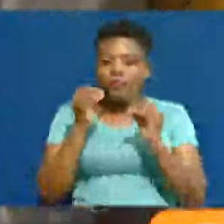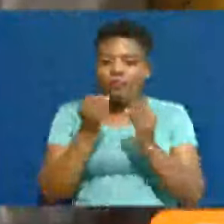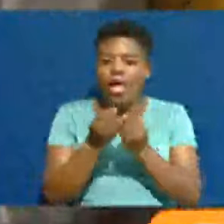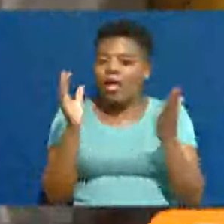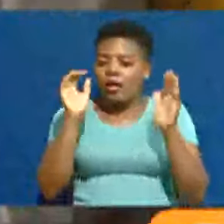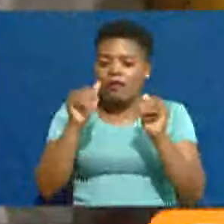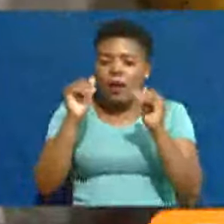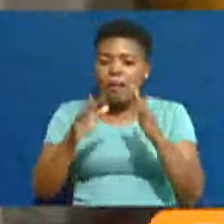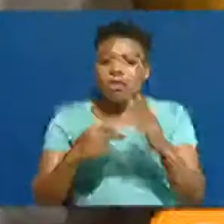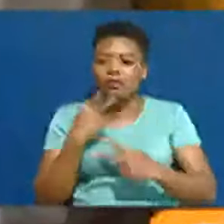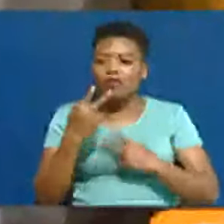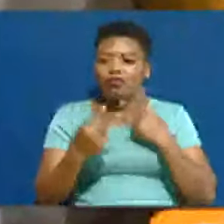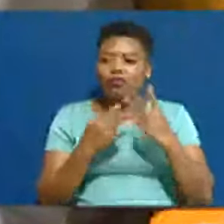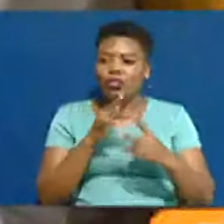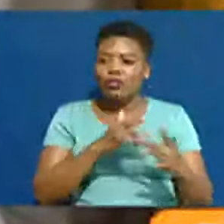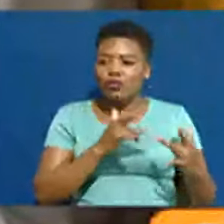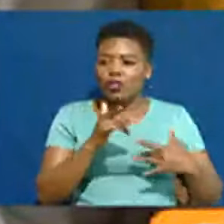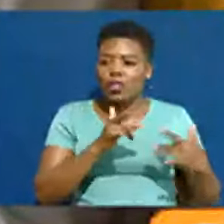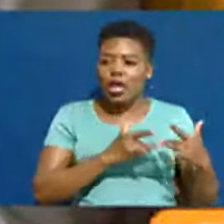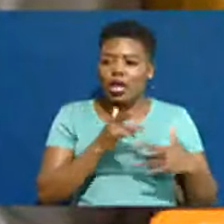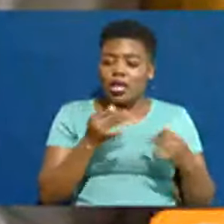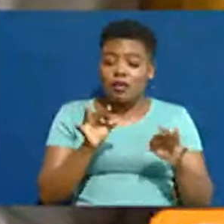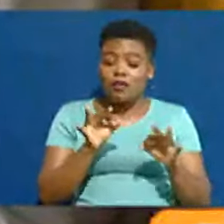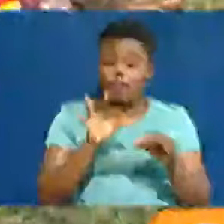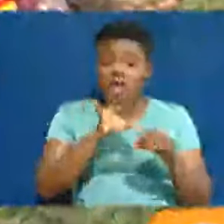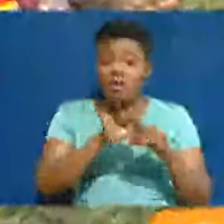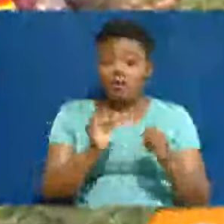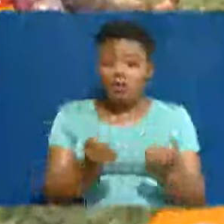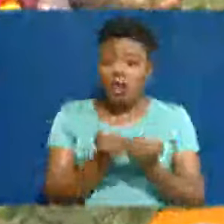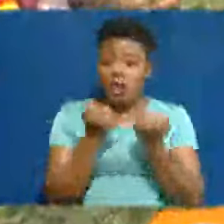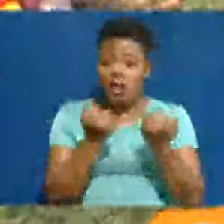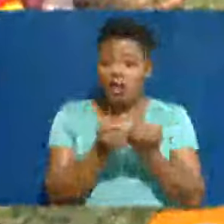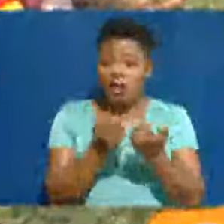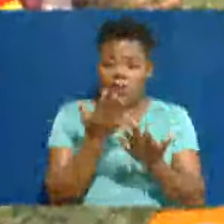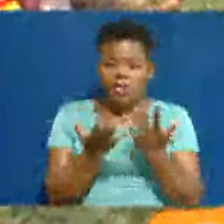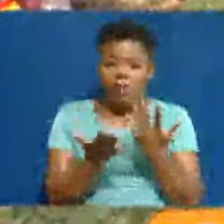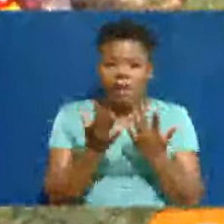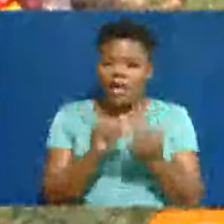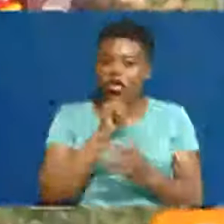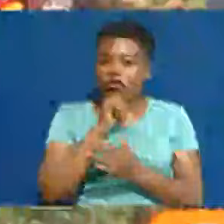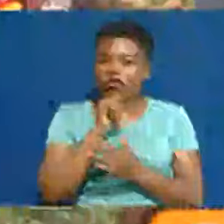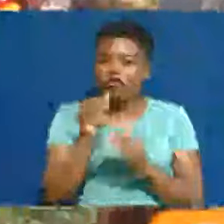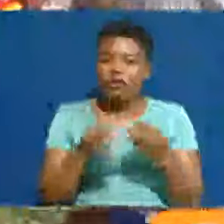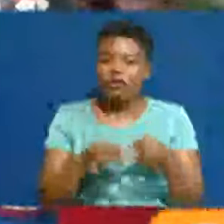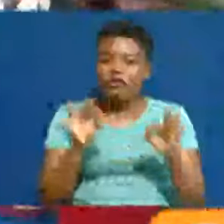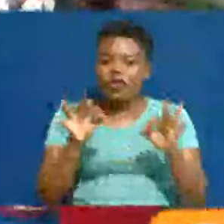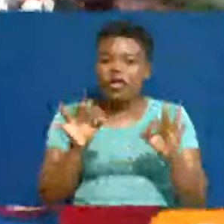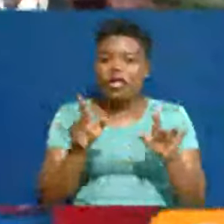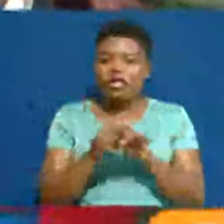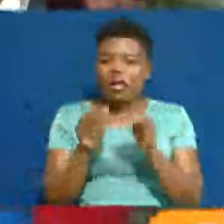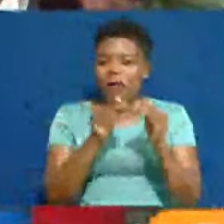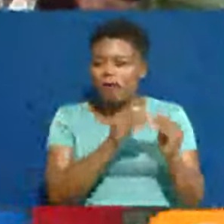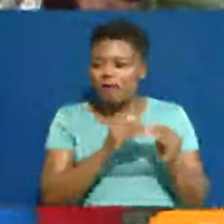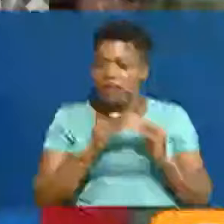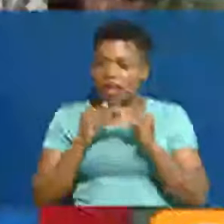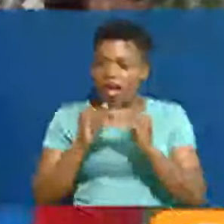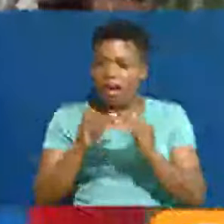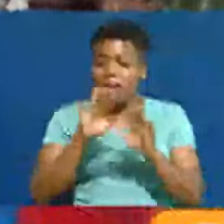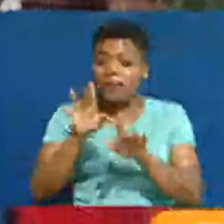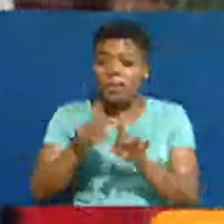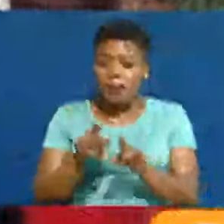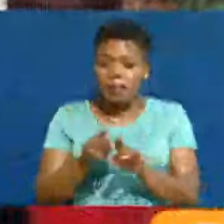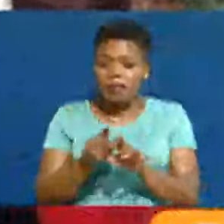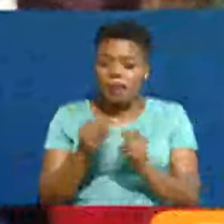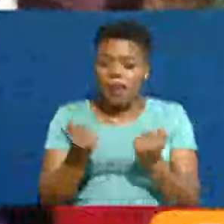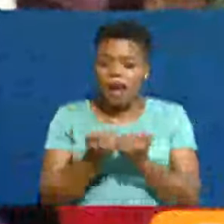voiced concerns that even if the elections are held, they might not be free and fair. Similar scenes unfolded